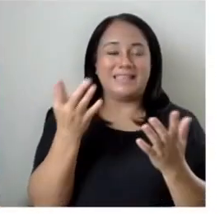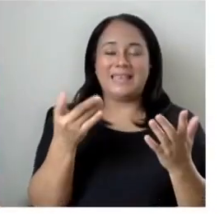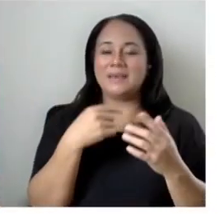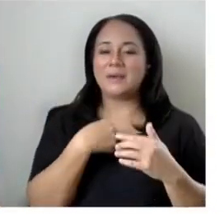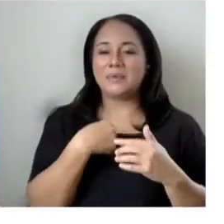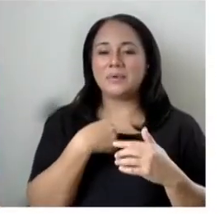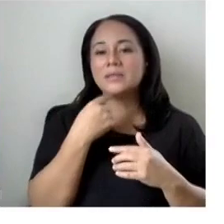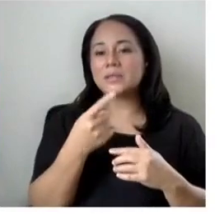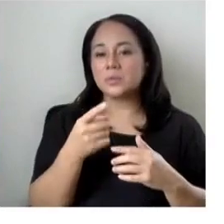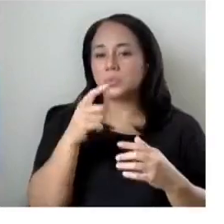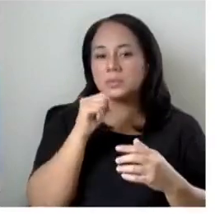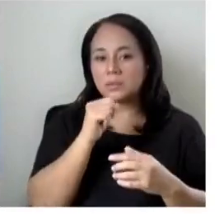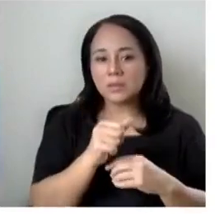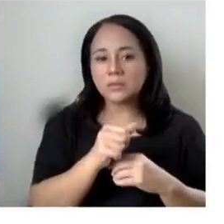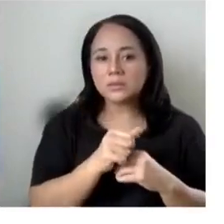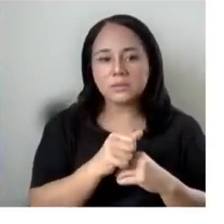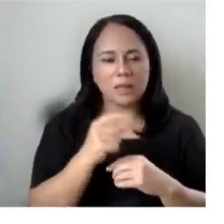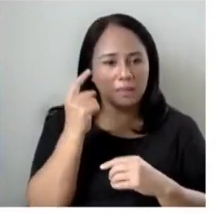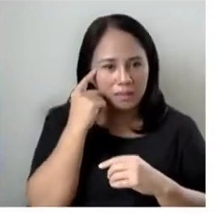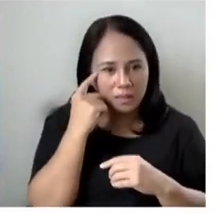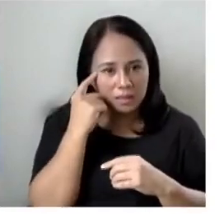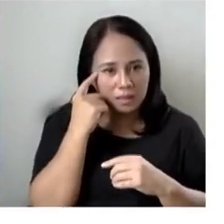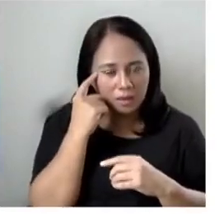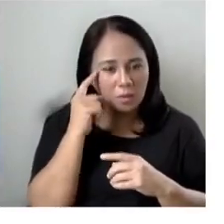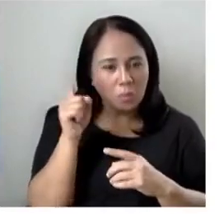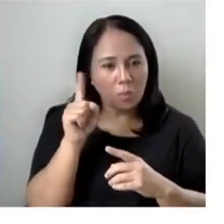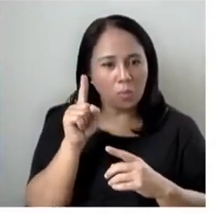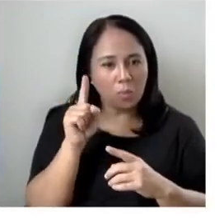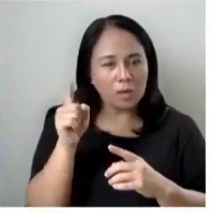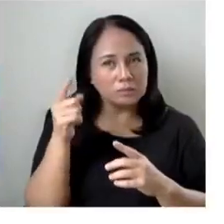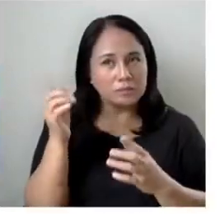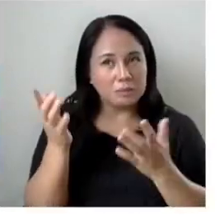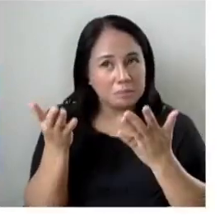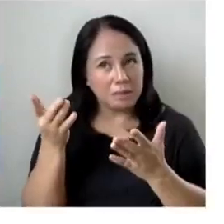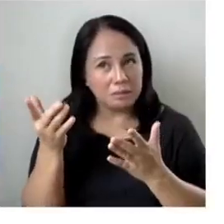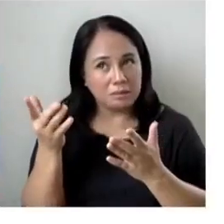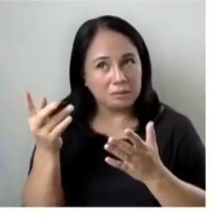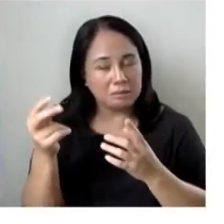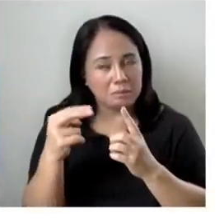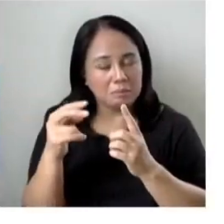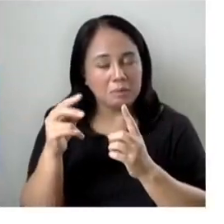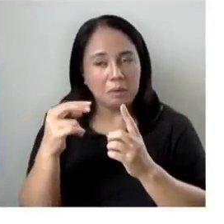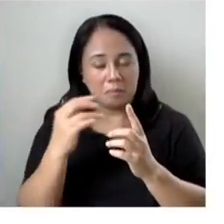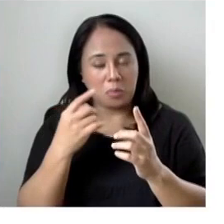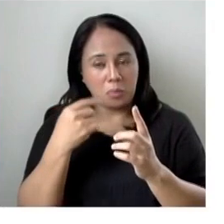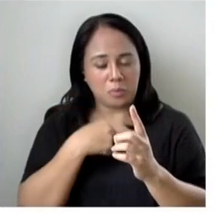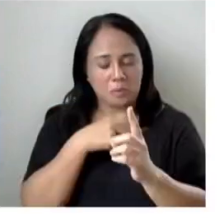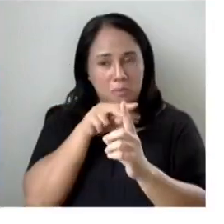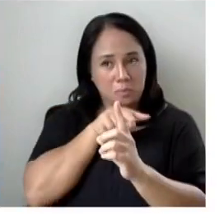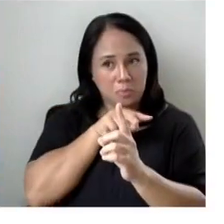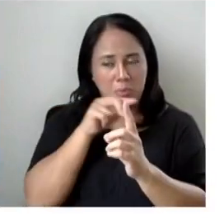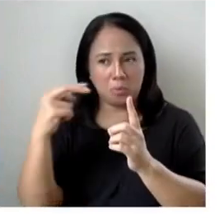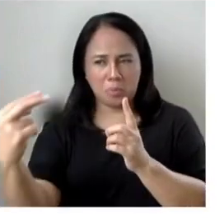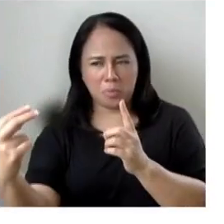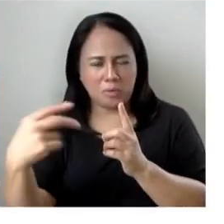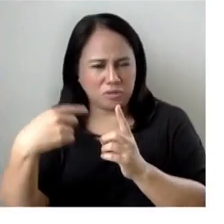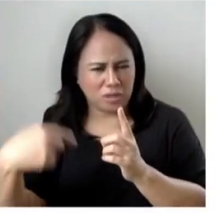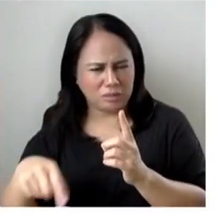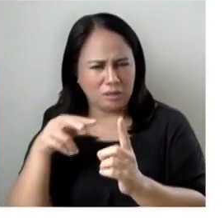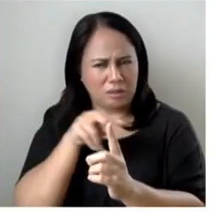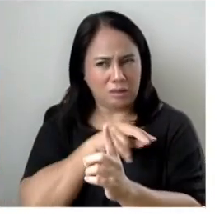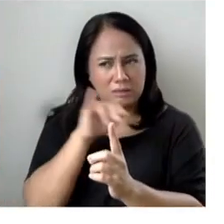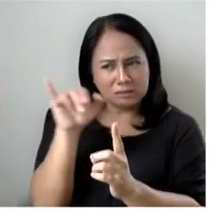I didn't say that we should not think about what they may think, you know? In fact, we continue to assert our sovereignty, sovereign rights,